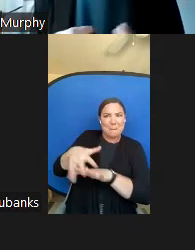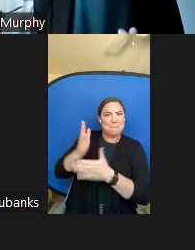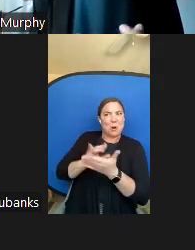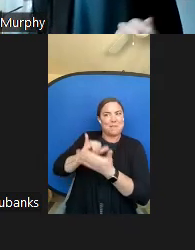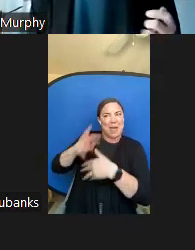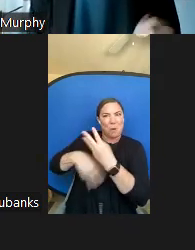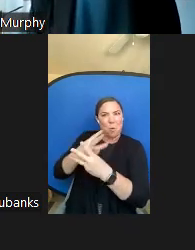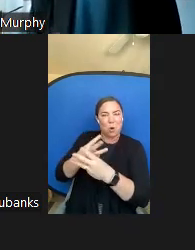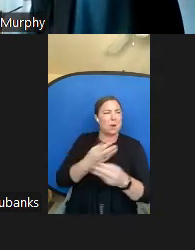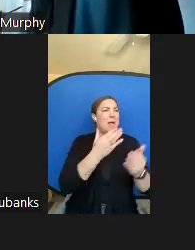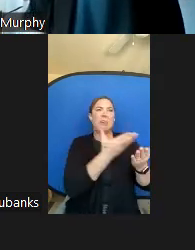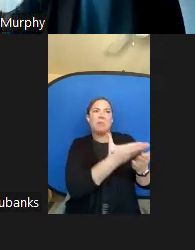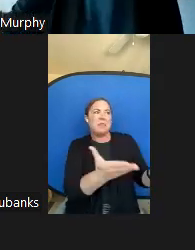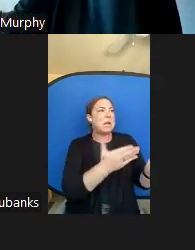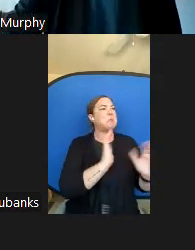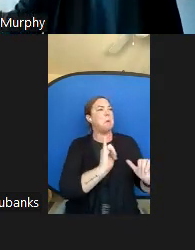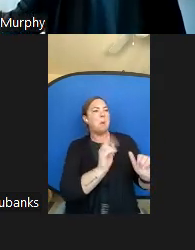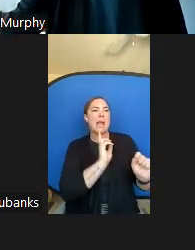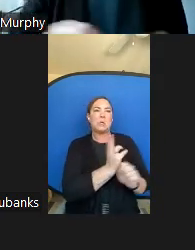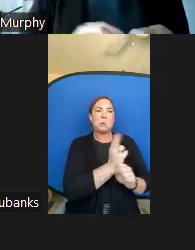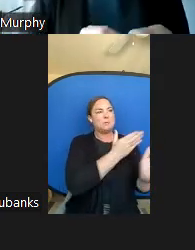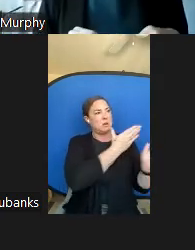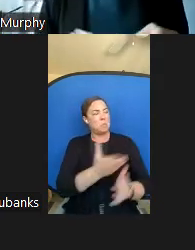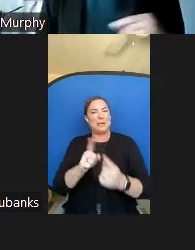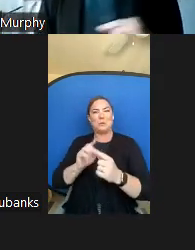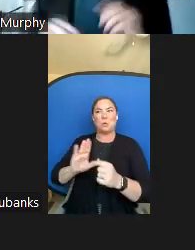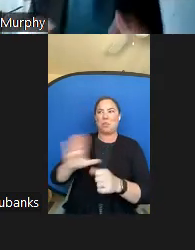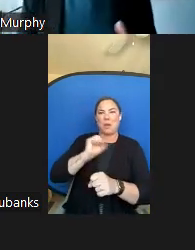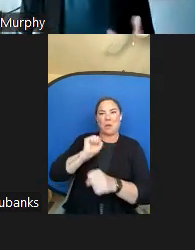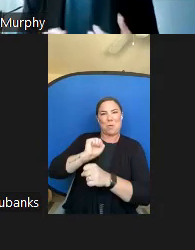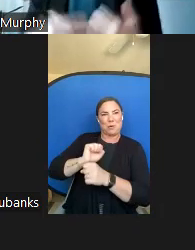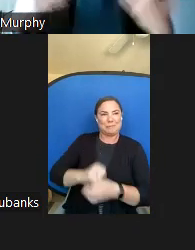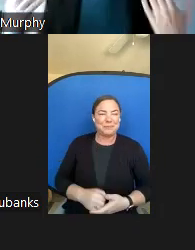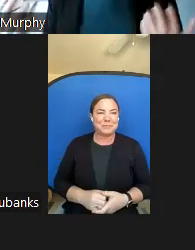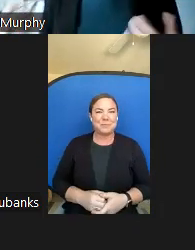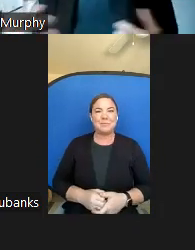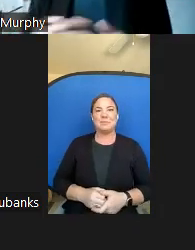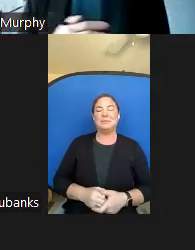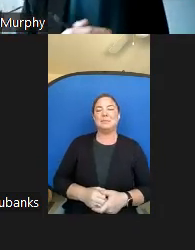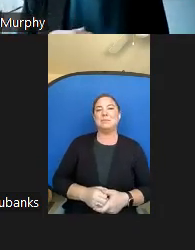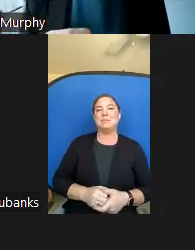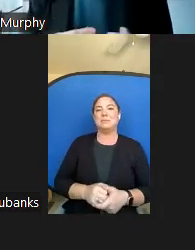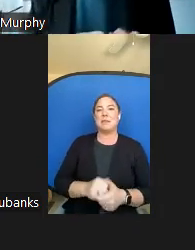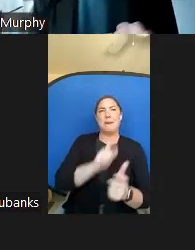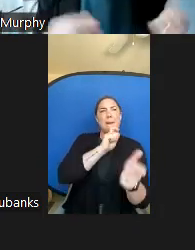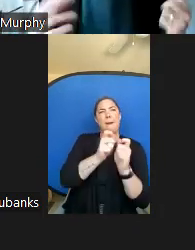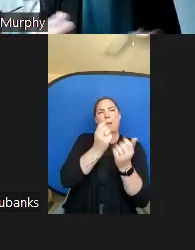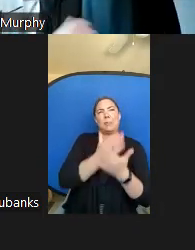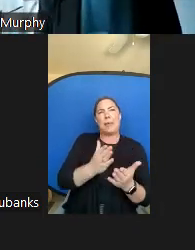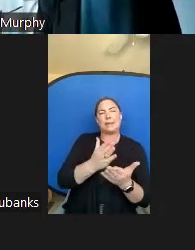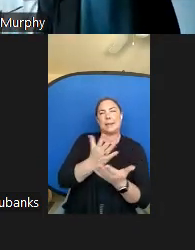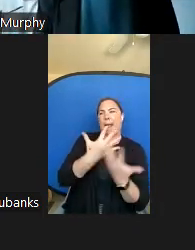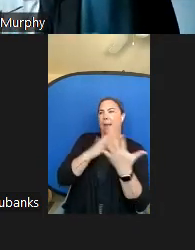world into their professional lives. In addition to adapting items as tools, we also see tools